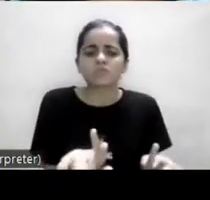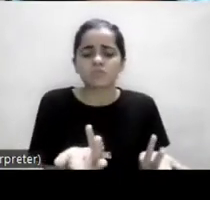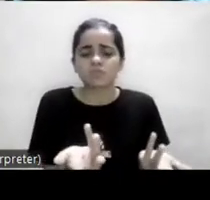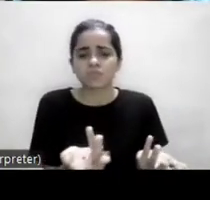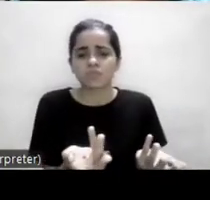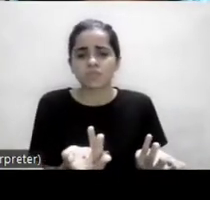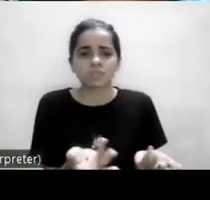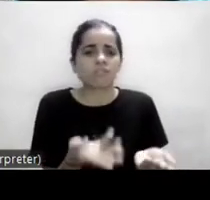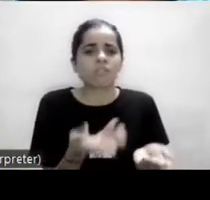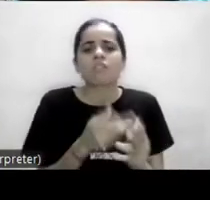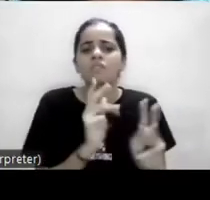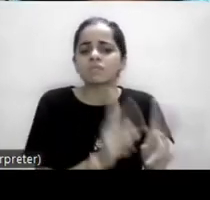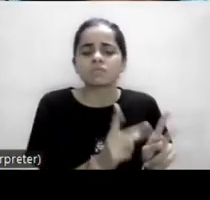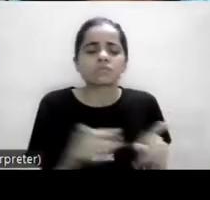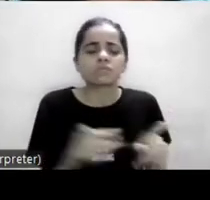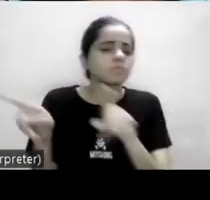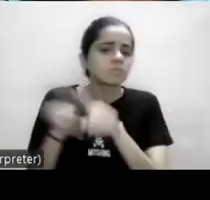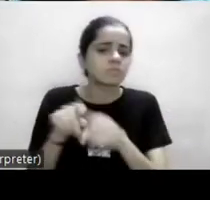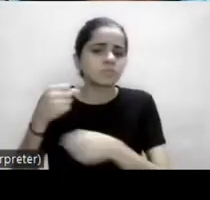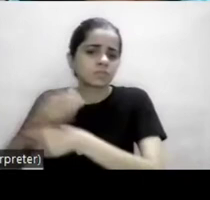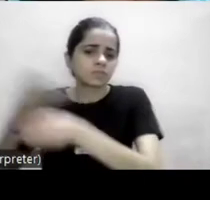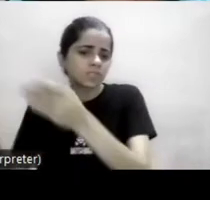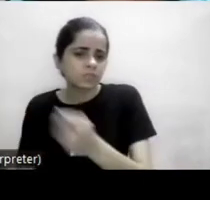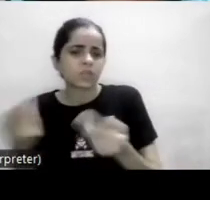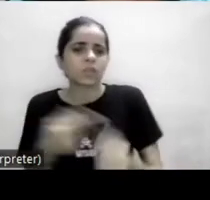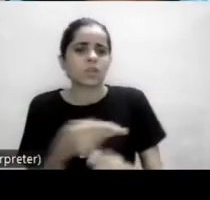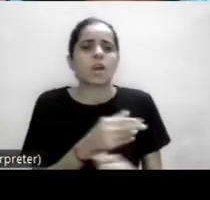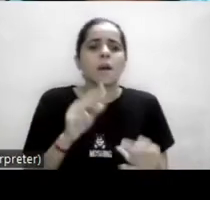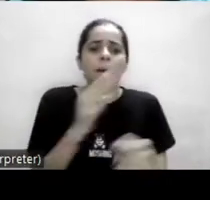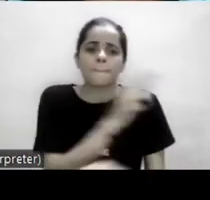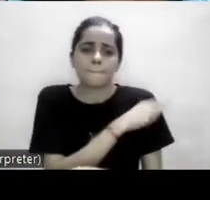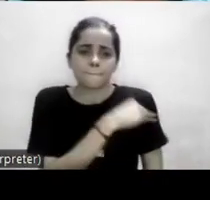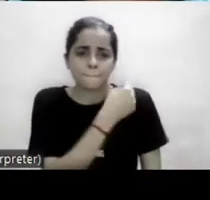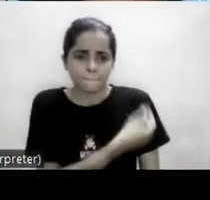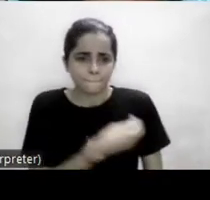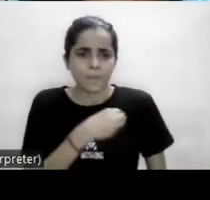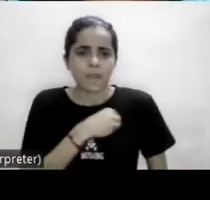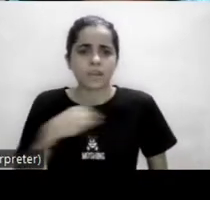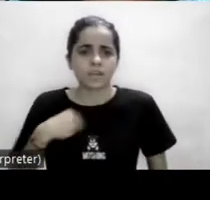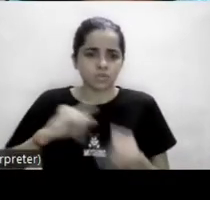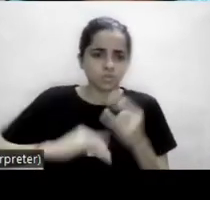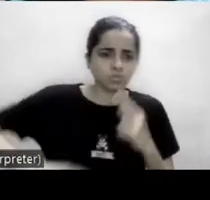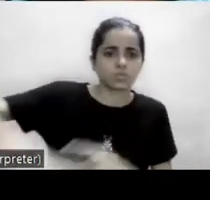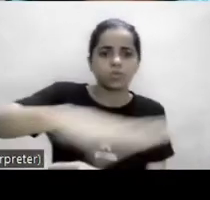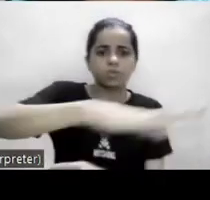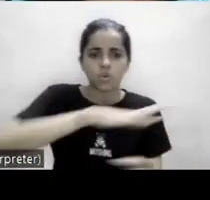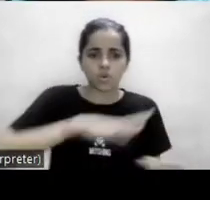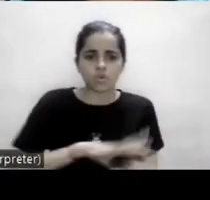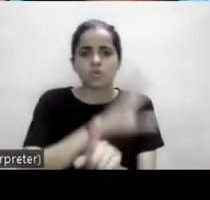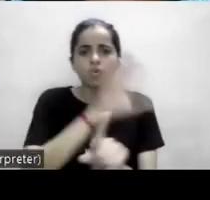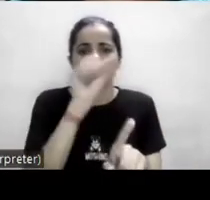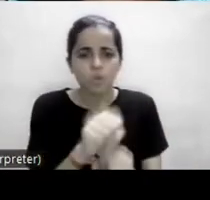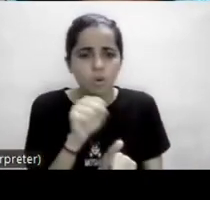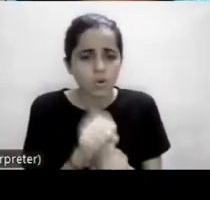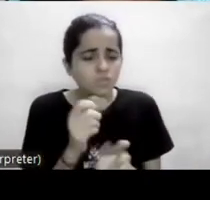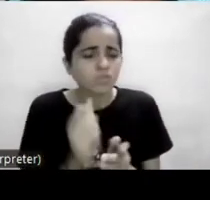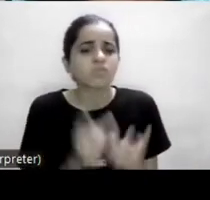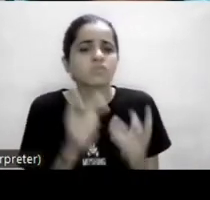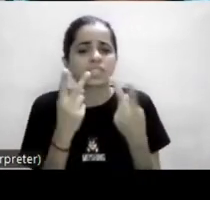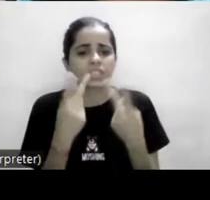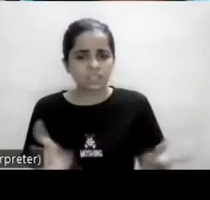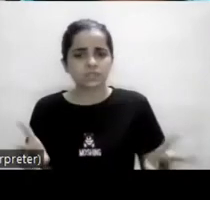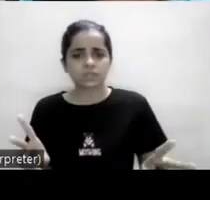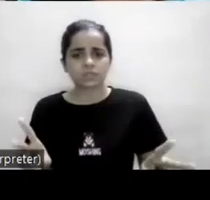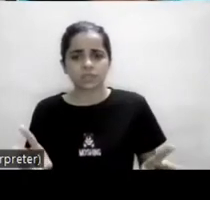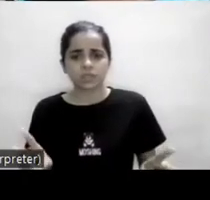to any narrative, medical, social, or cultural that might seek to contain it without